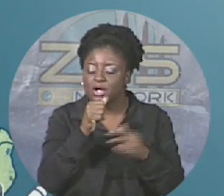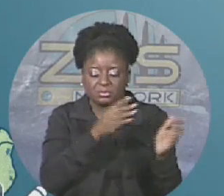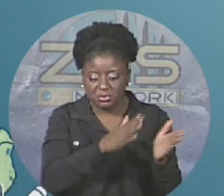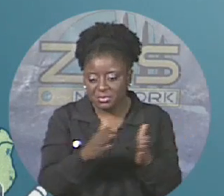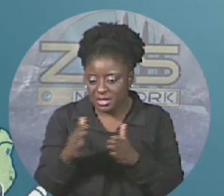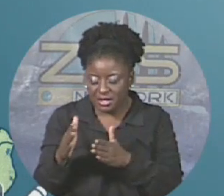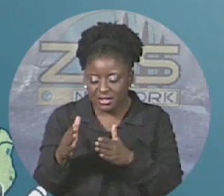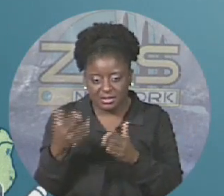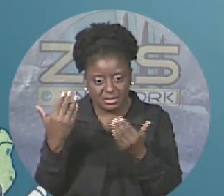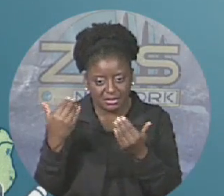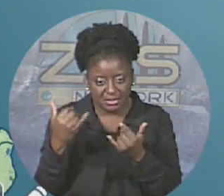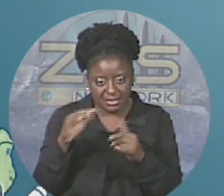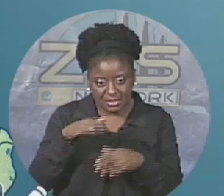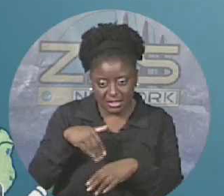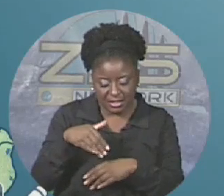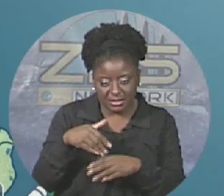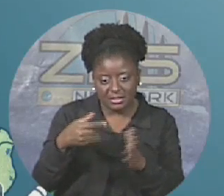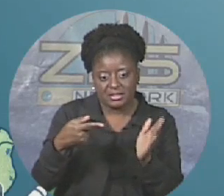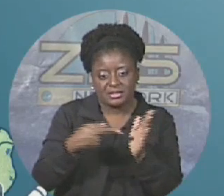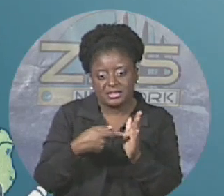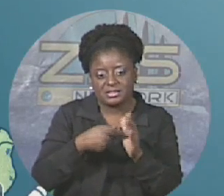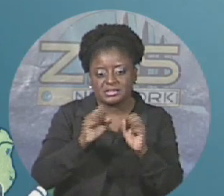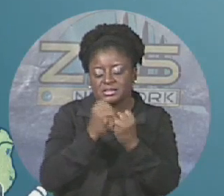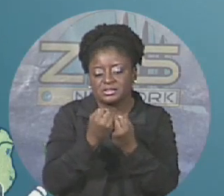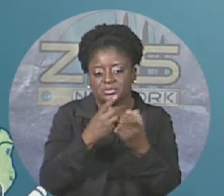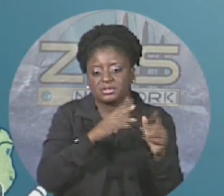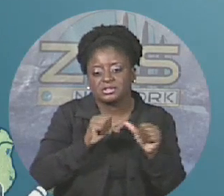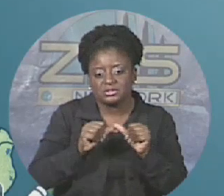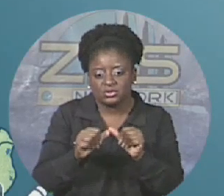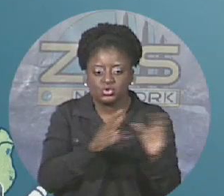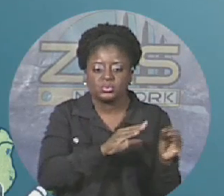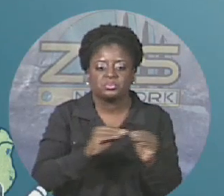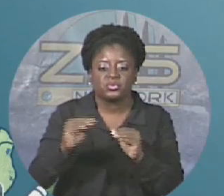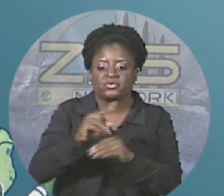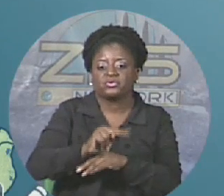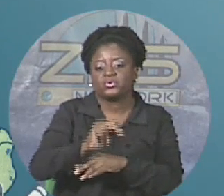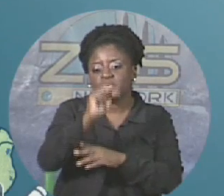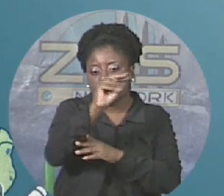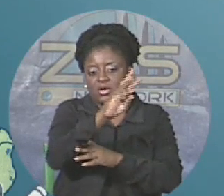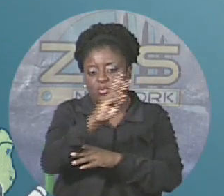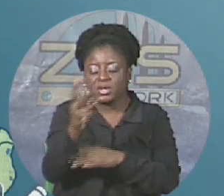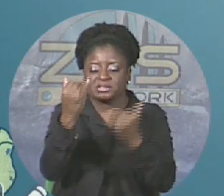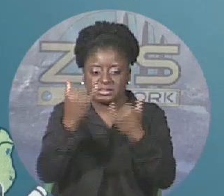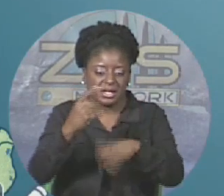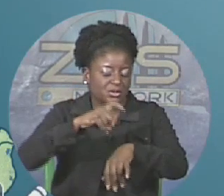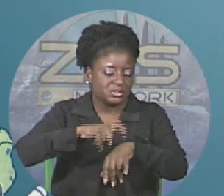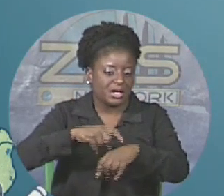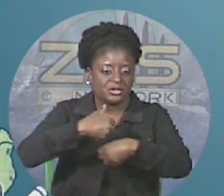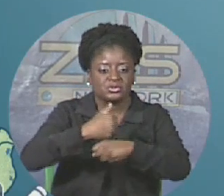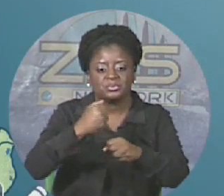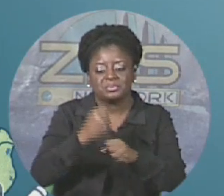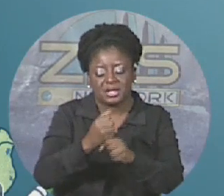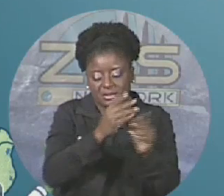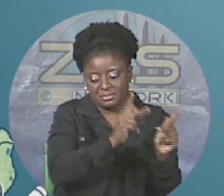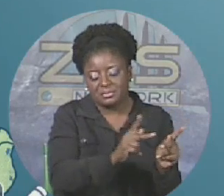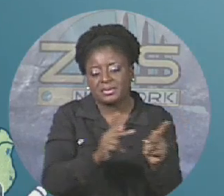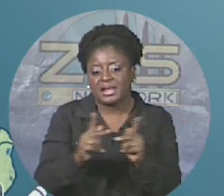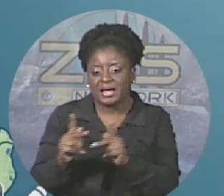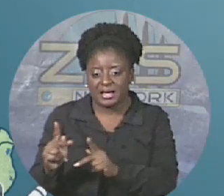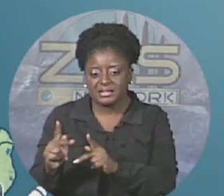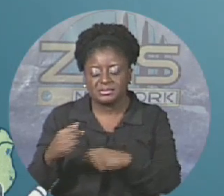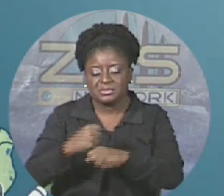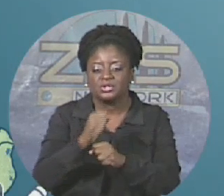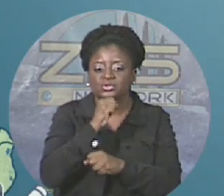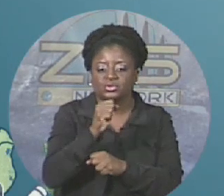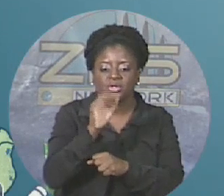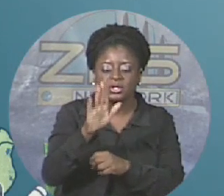hurricane season as the system continues to track towards the northwest, it is now time to make those plans and make sure